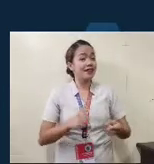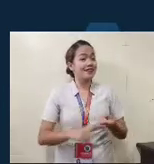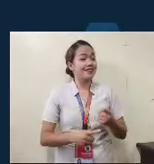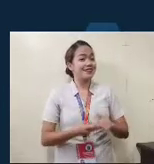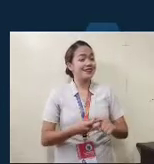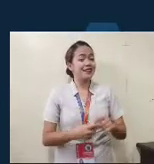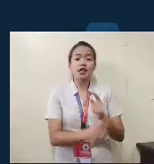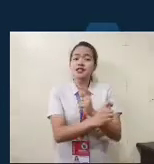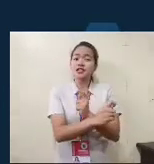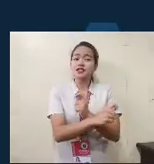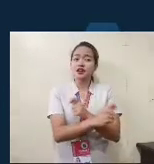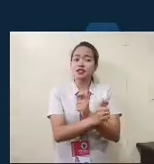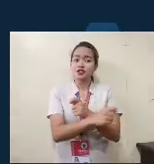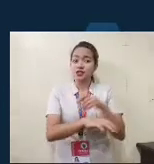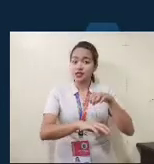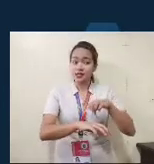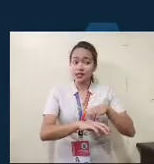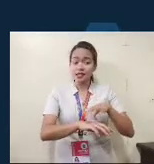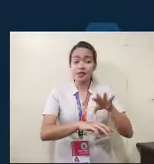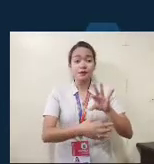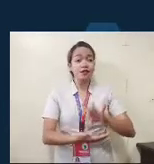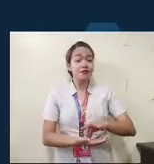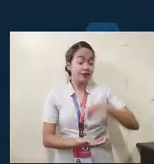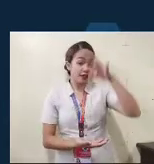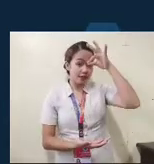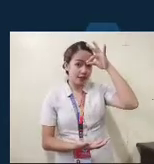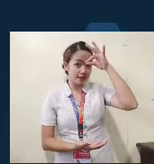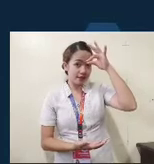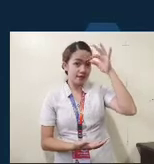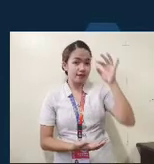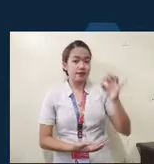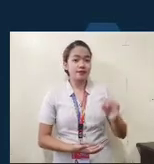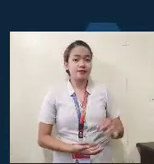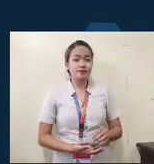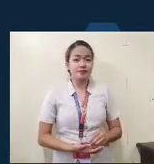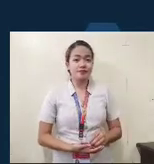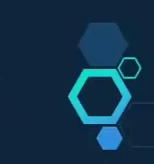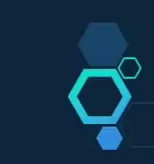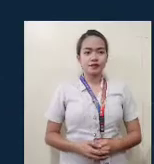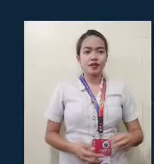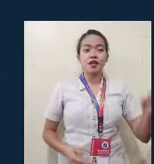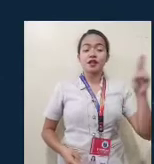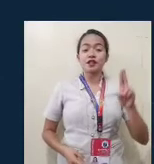sharing with friends, technology, email findings.